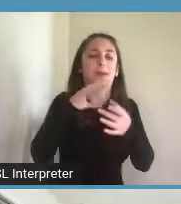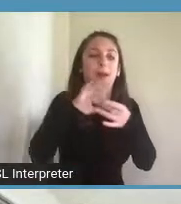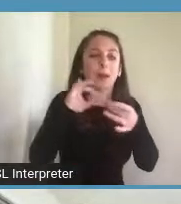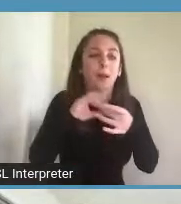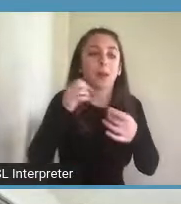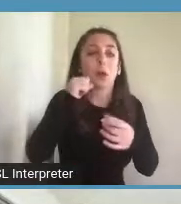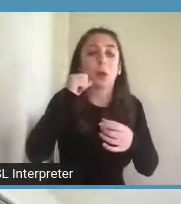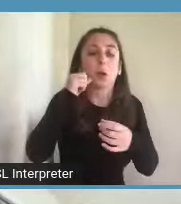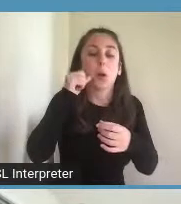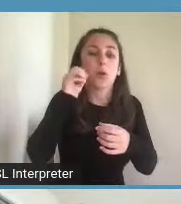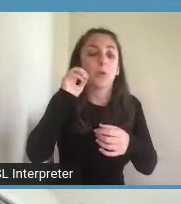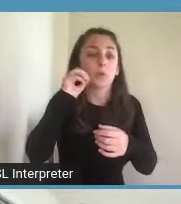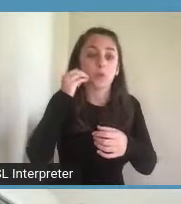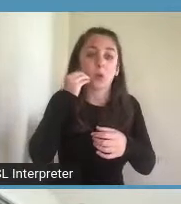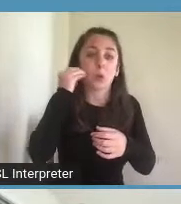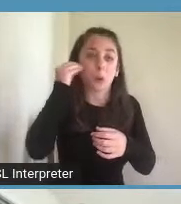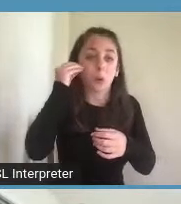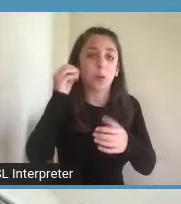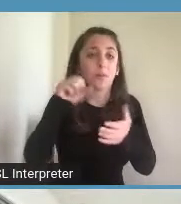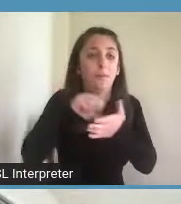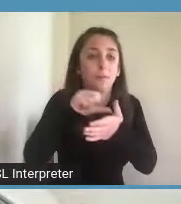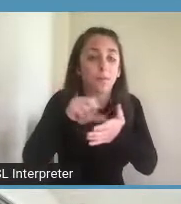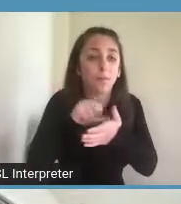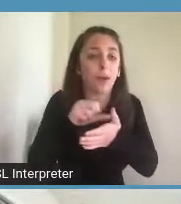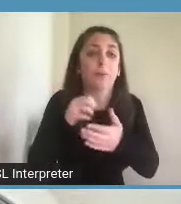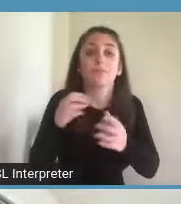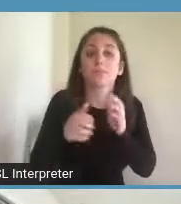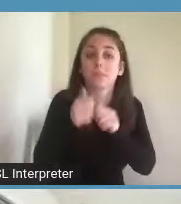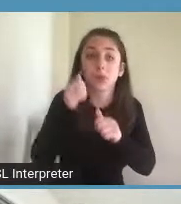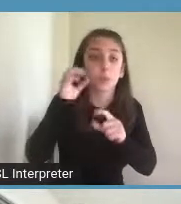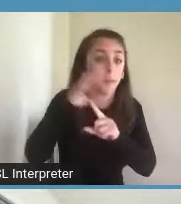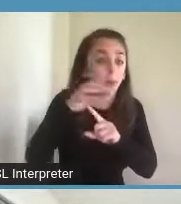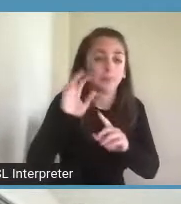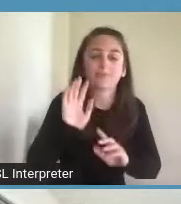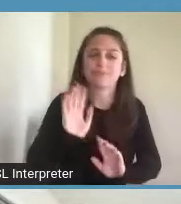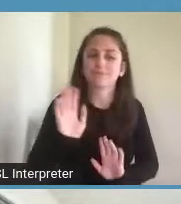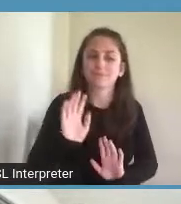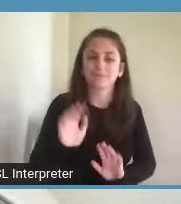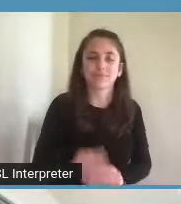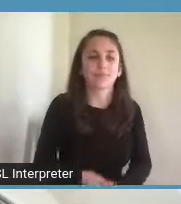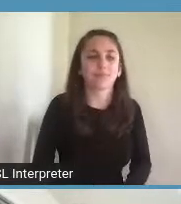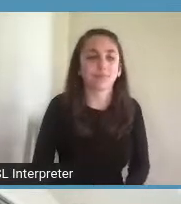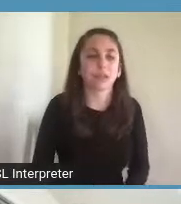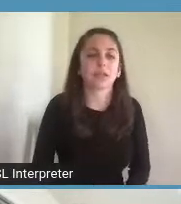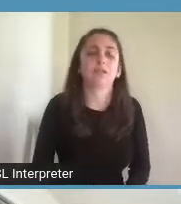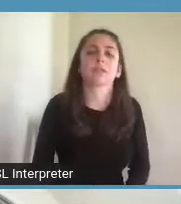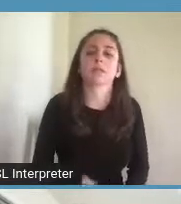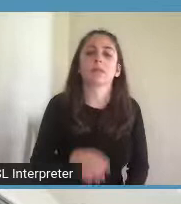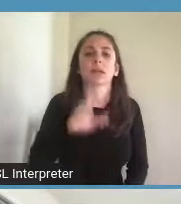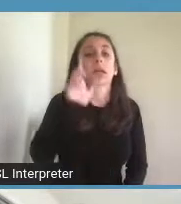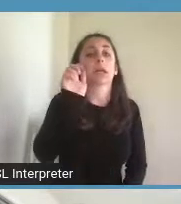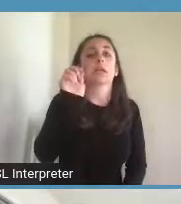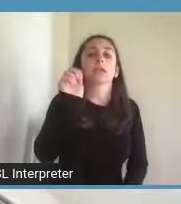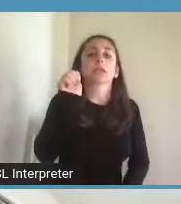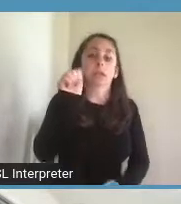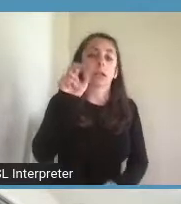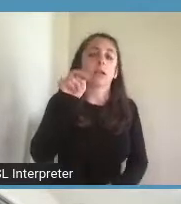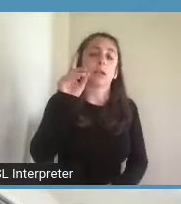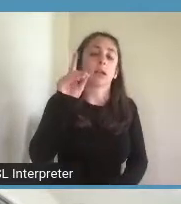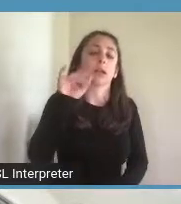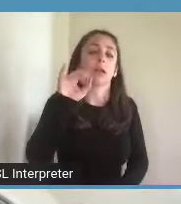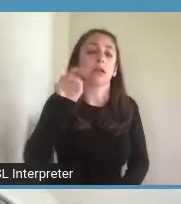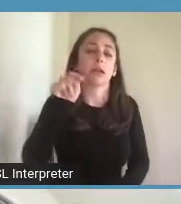is my #1 landing page. And landing pages are important because it's the first thing people see. It's their first impression of